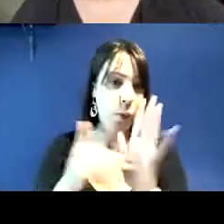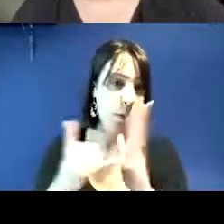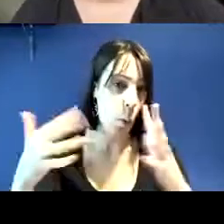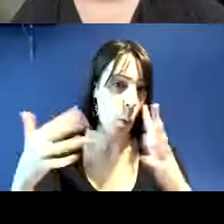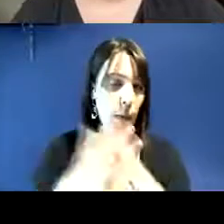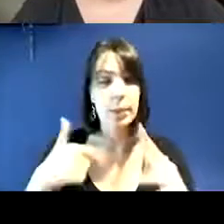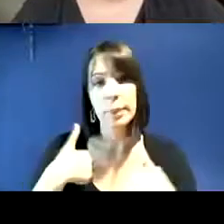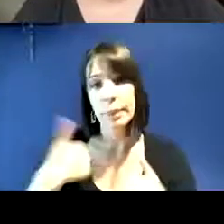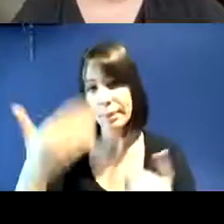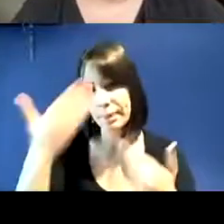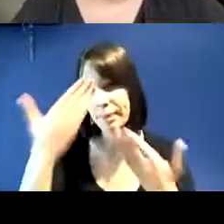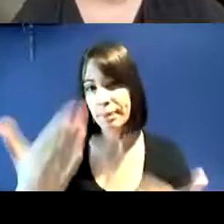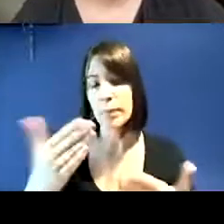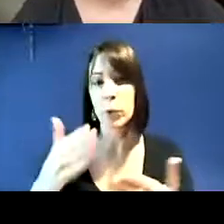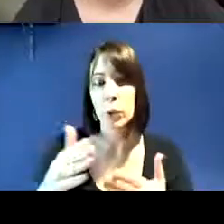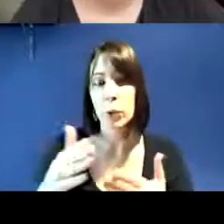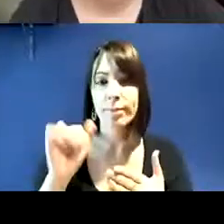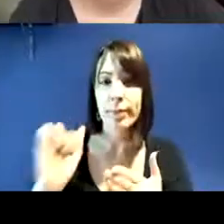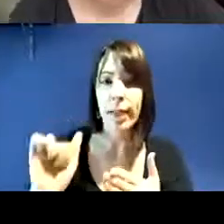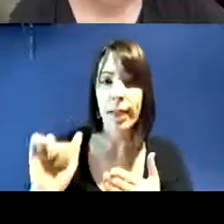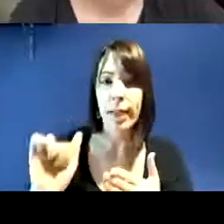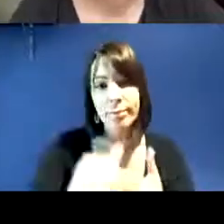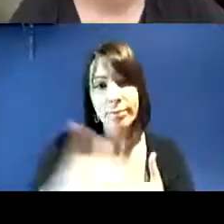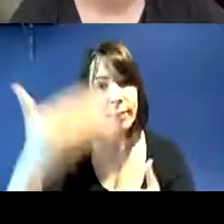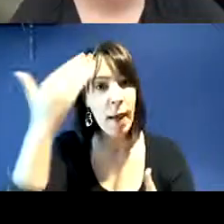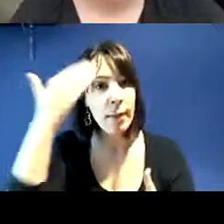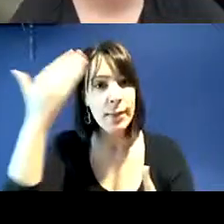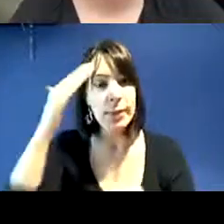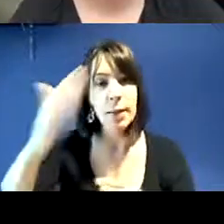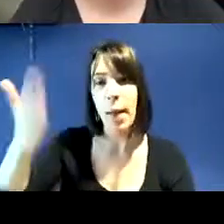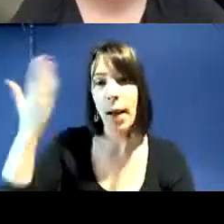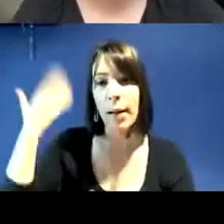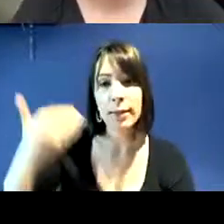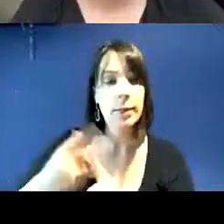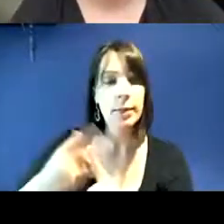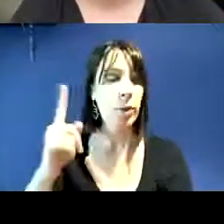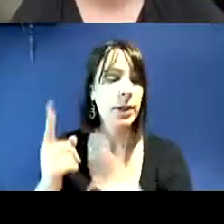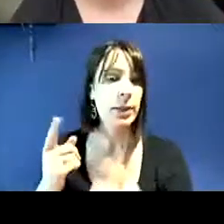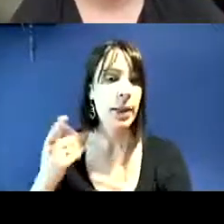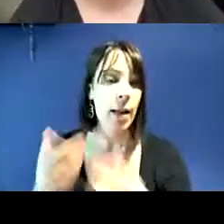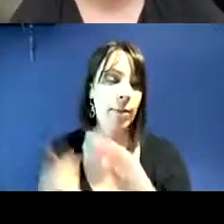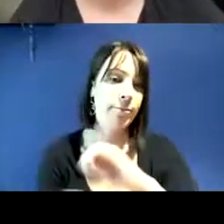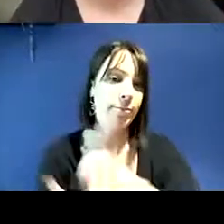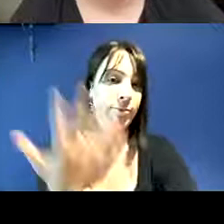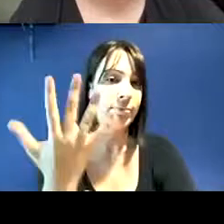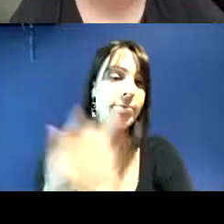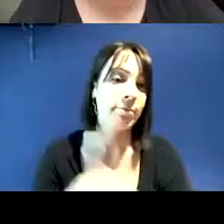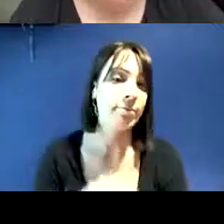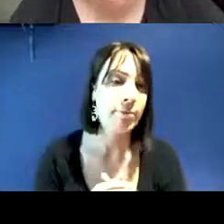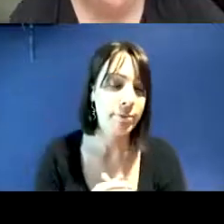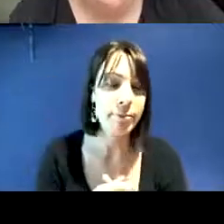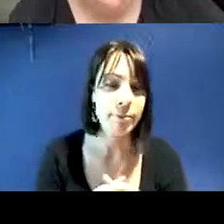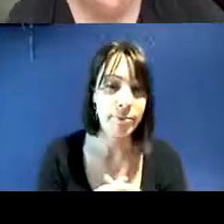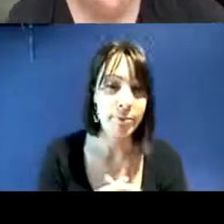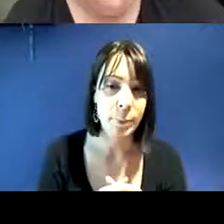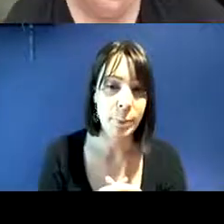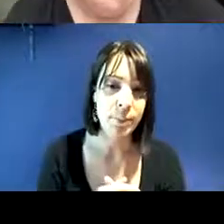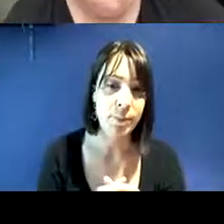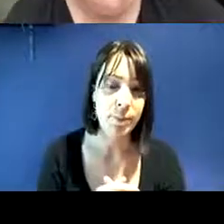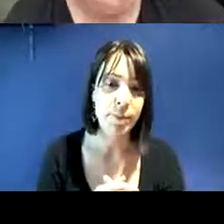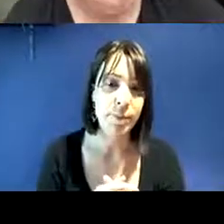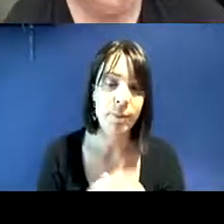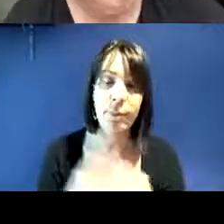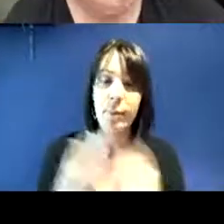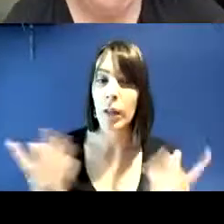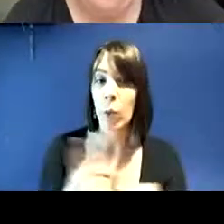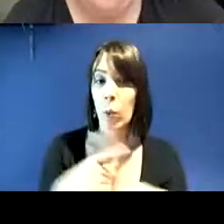leaders past and present and young leaders emerging in Aboriginal communities wherever you are today. We are